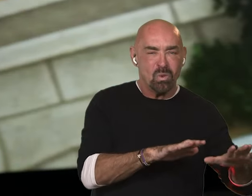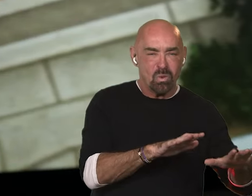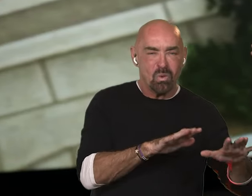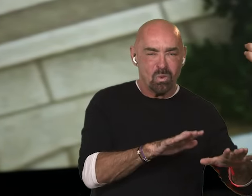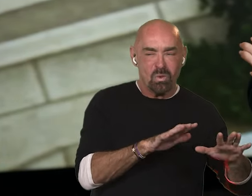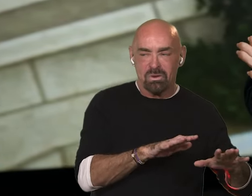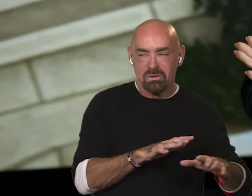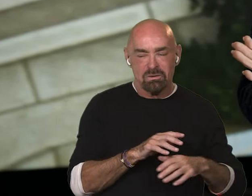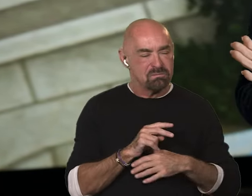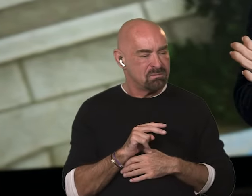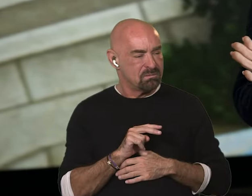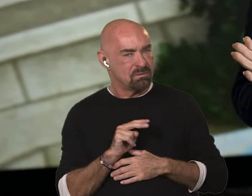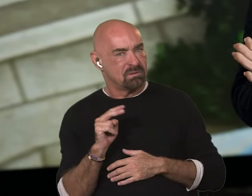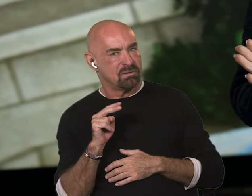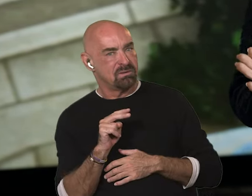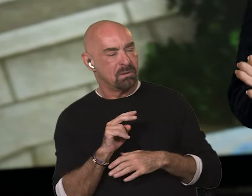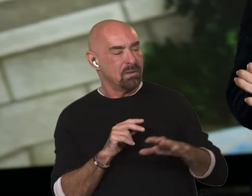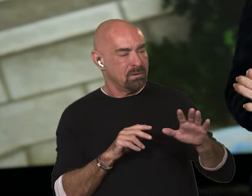Whoa,